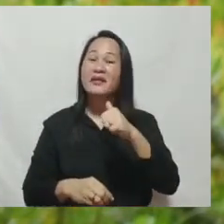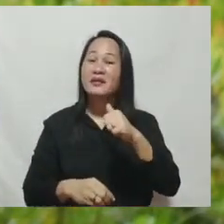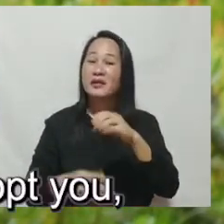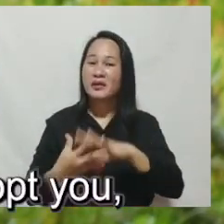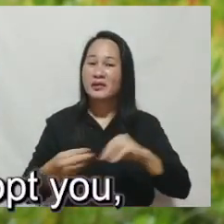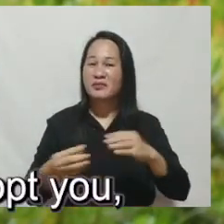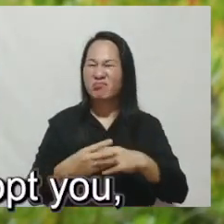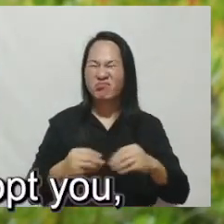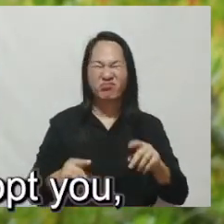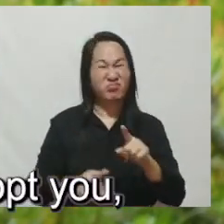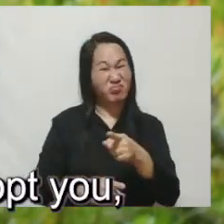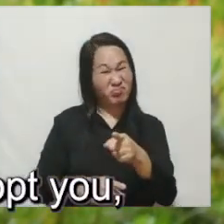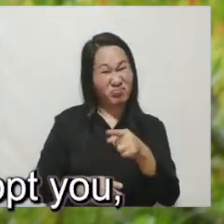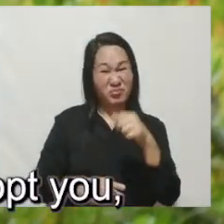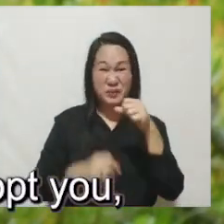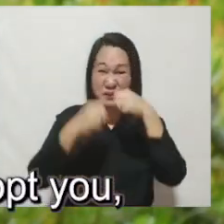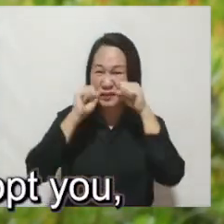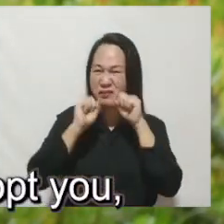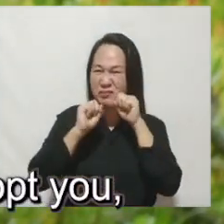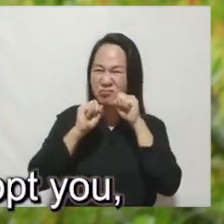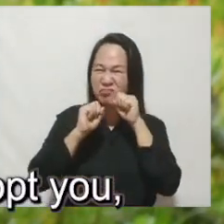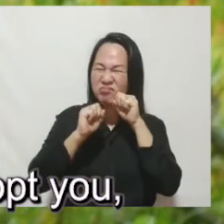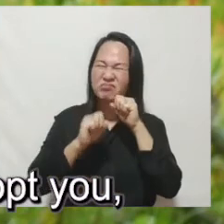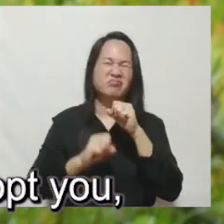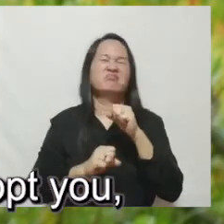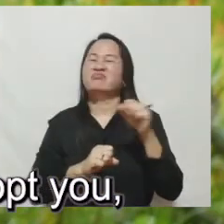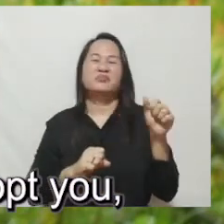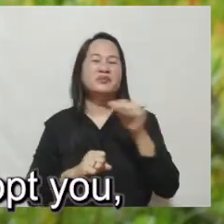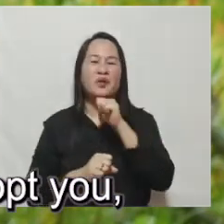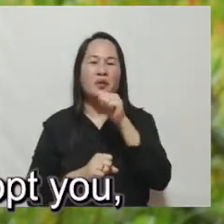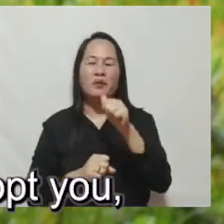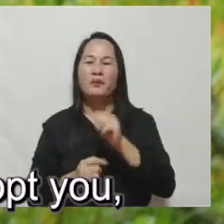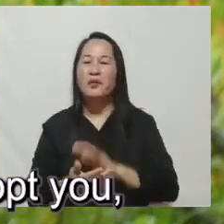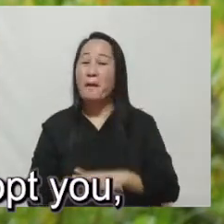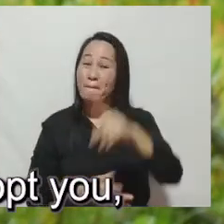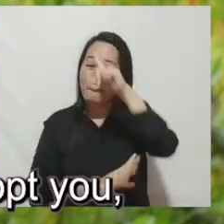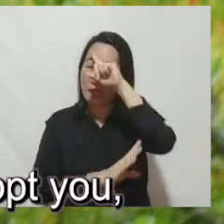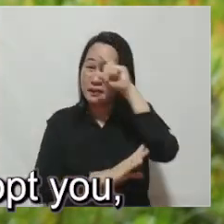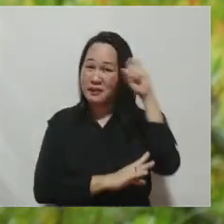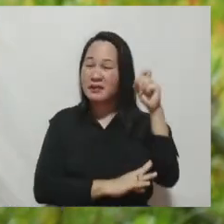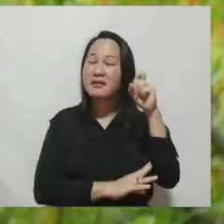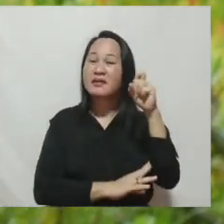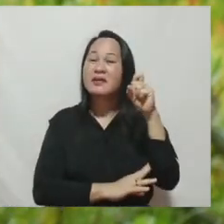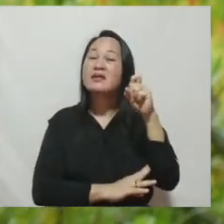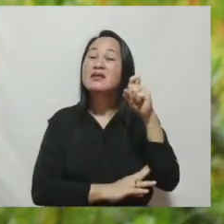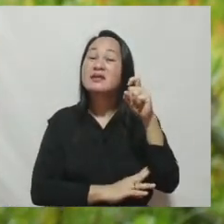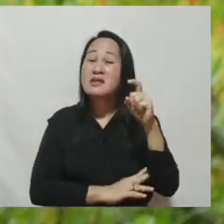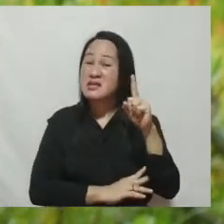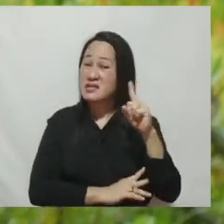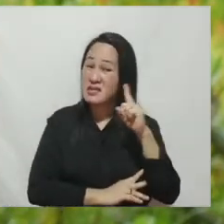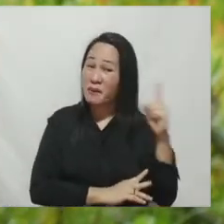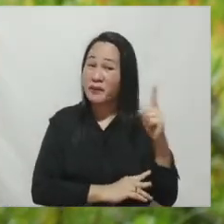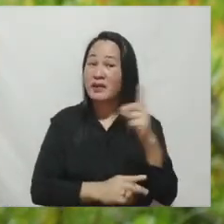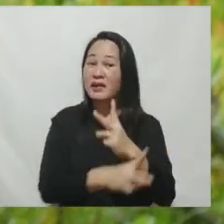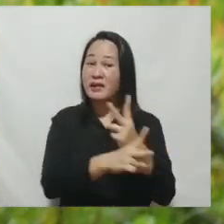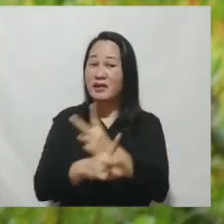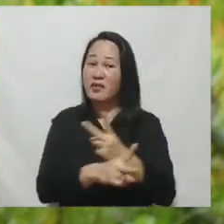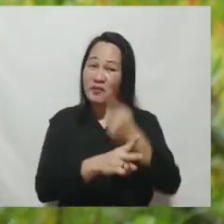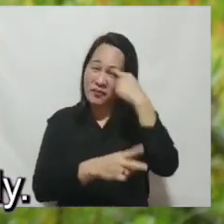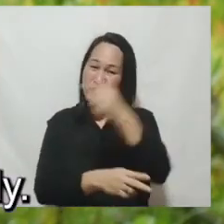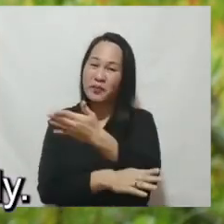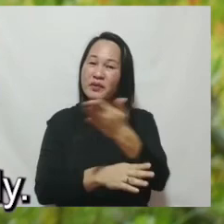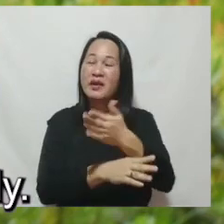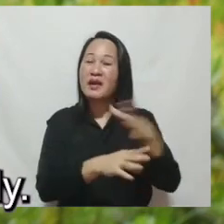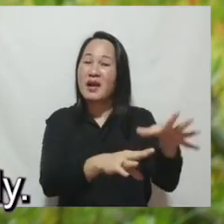be, because that's someone caring enough for you to adopt you, and you are loved by that